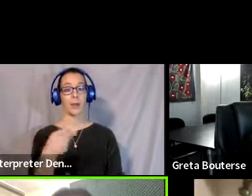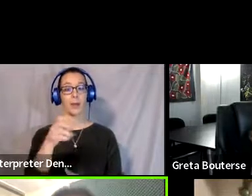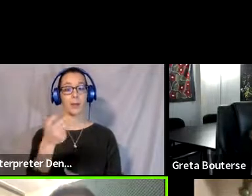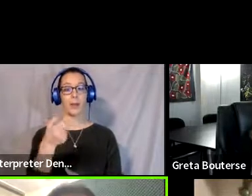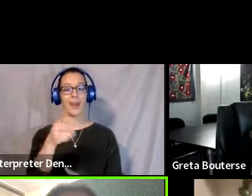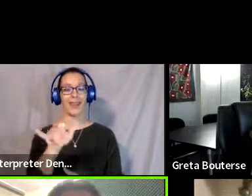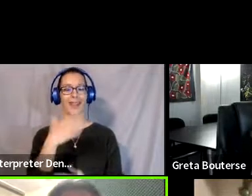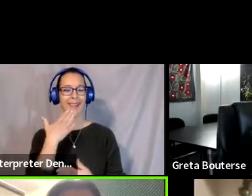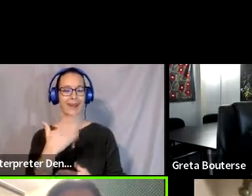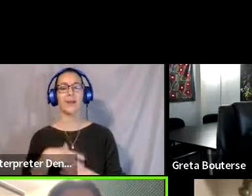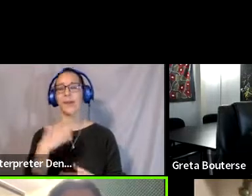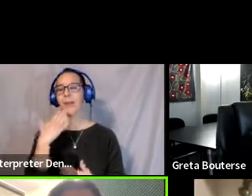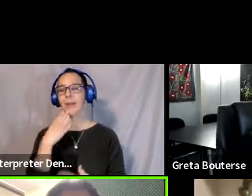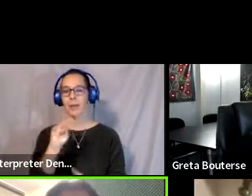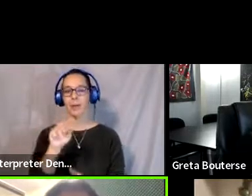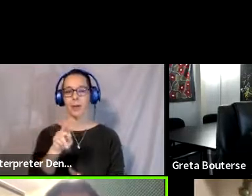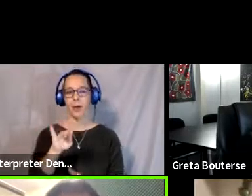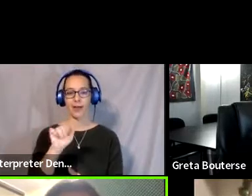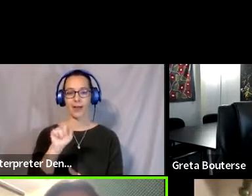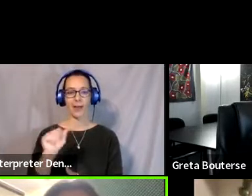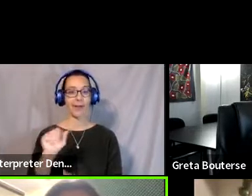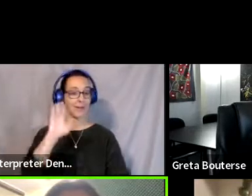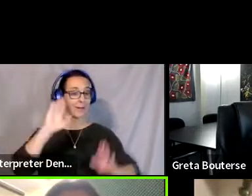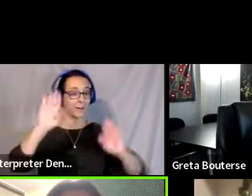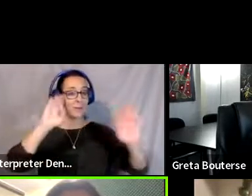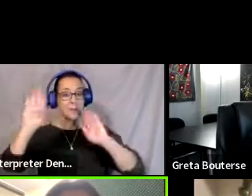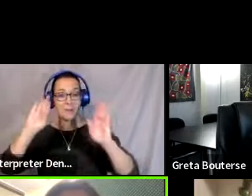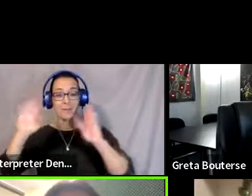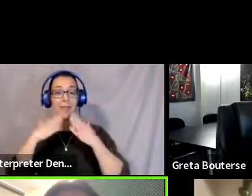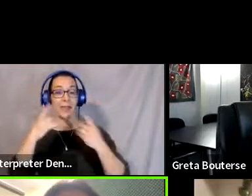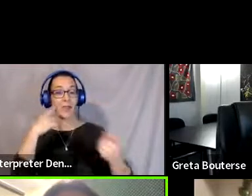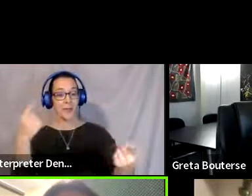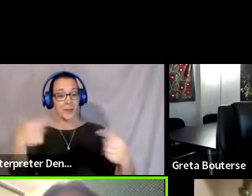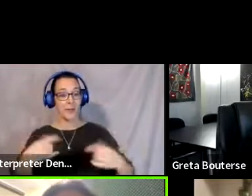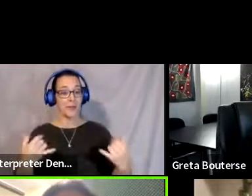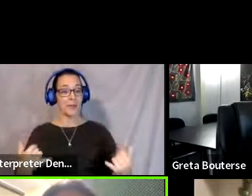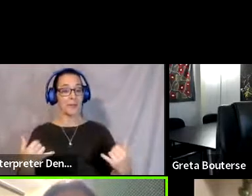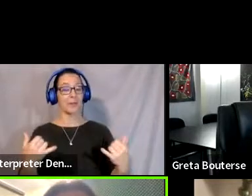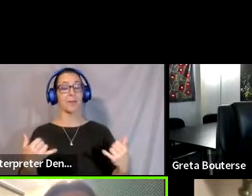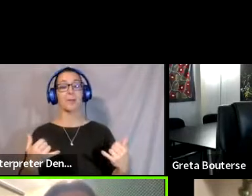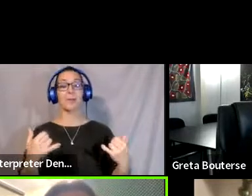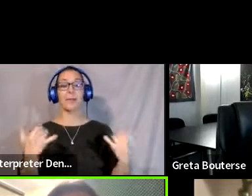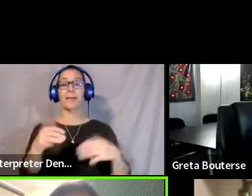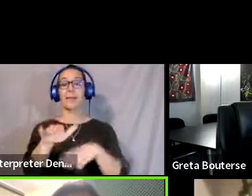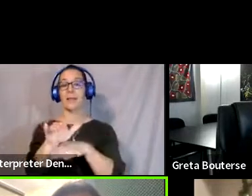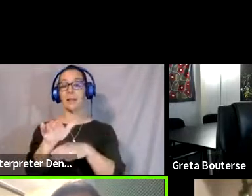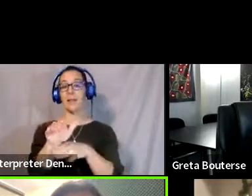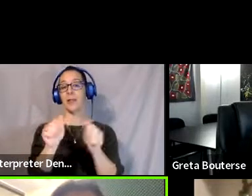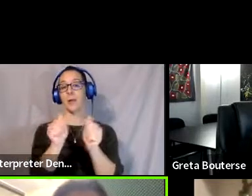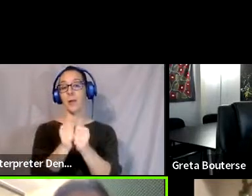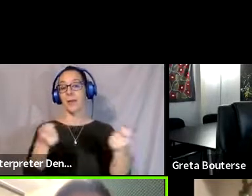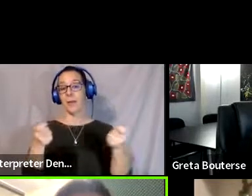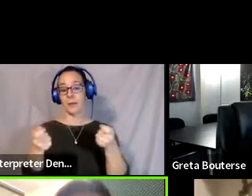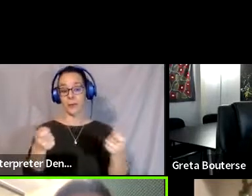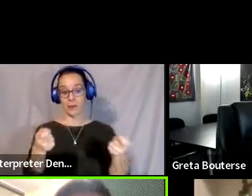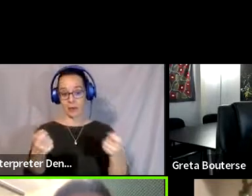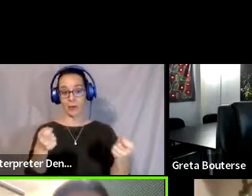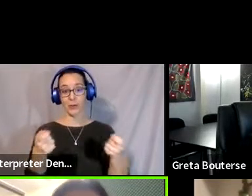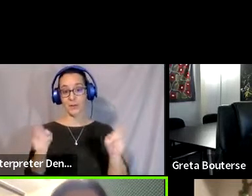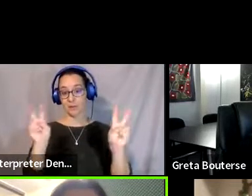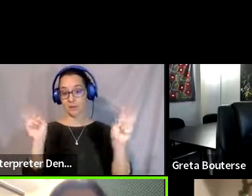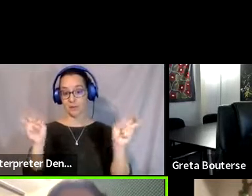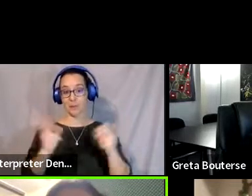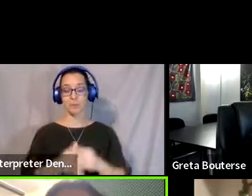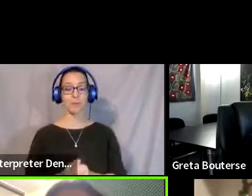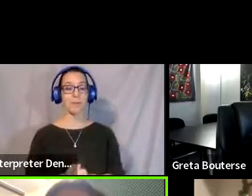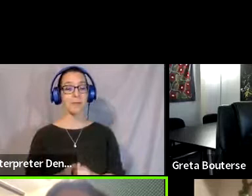so much, Mariana. Hi, everyone. Thanks for being here. This is the evening with the administration.